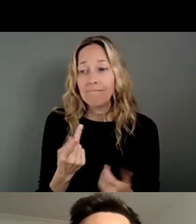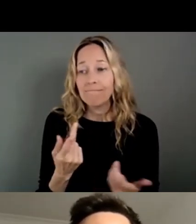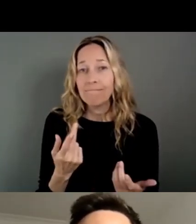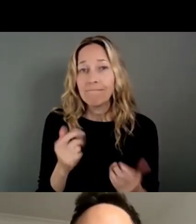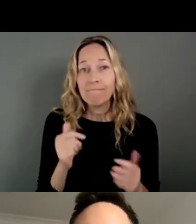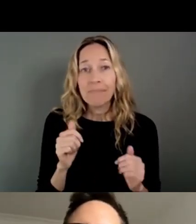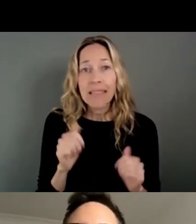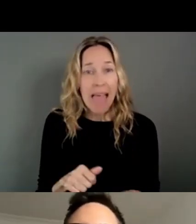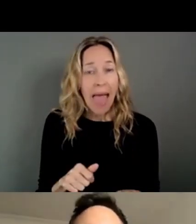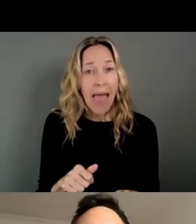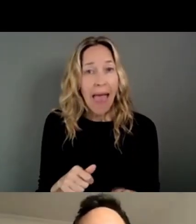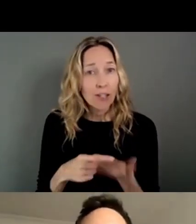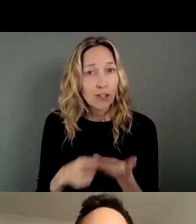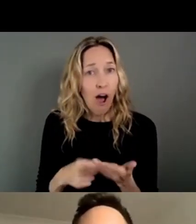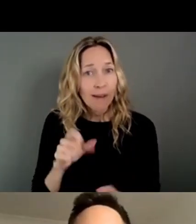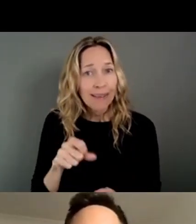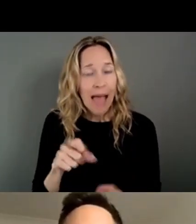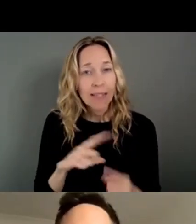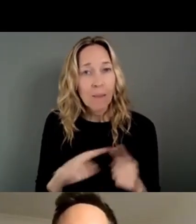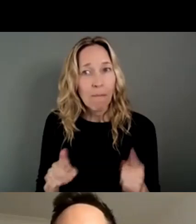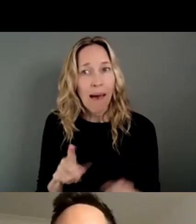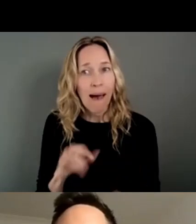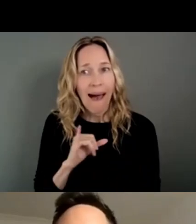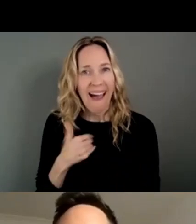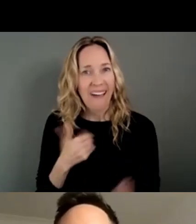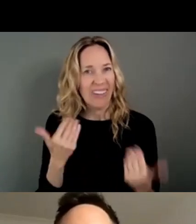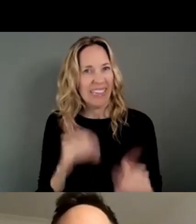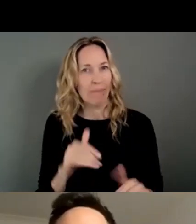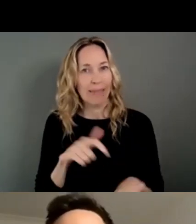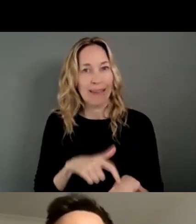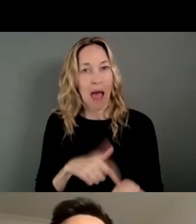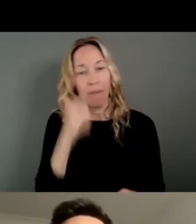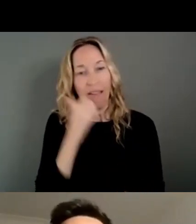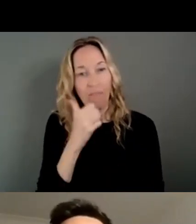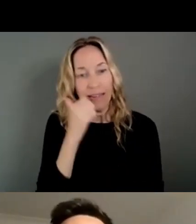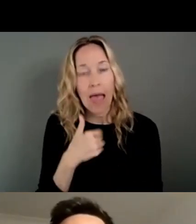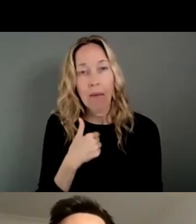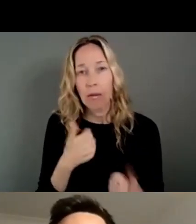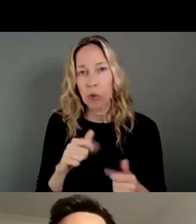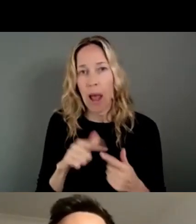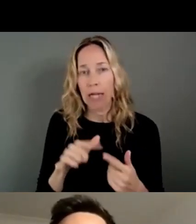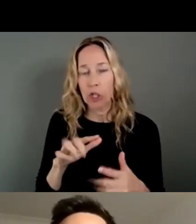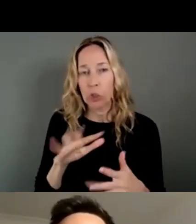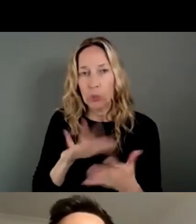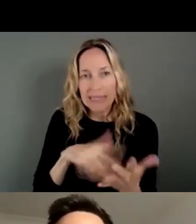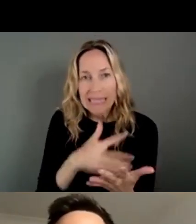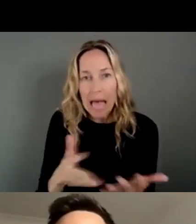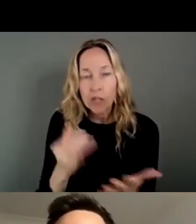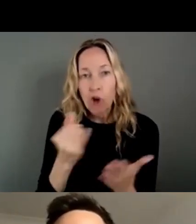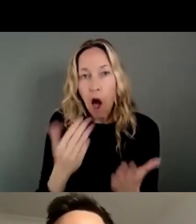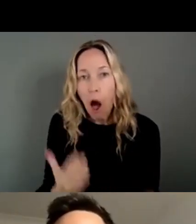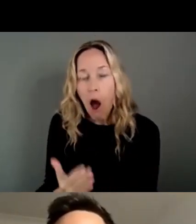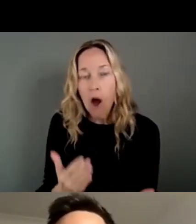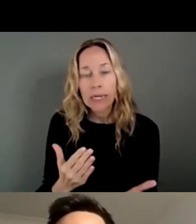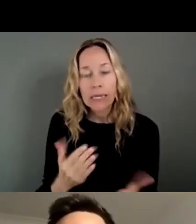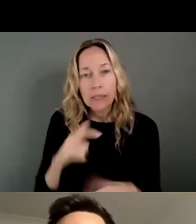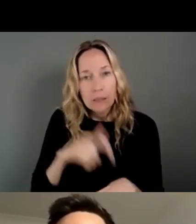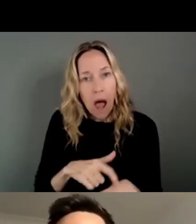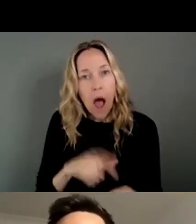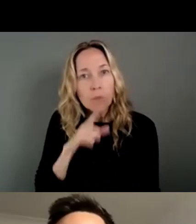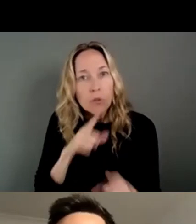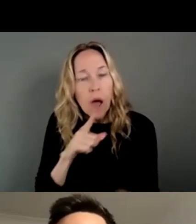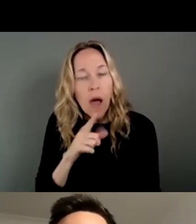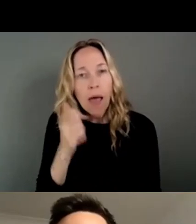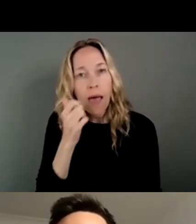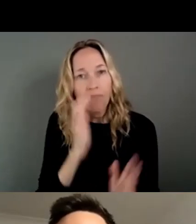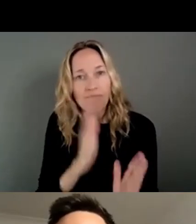And it's like, I try to schedule my artist meetings at certain times a day so that I have time to, and I